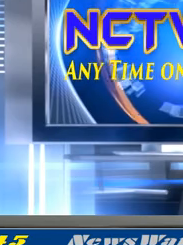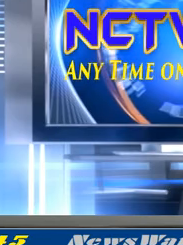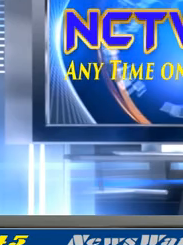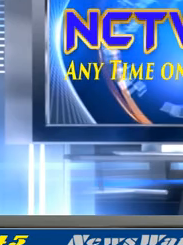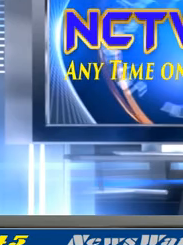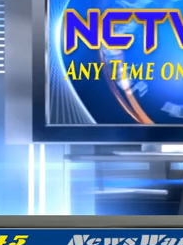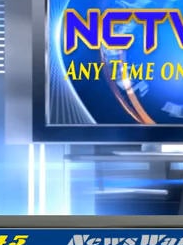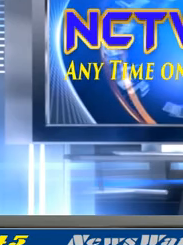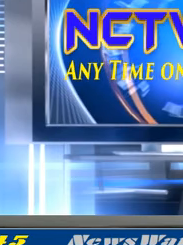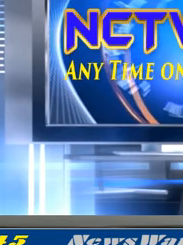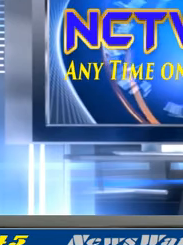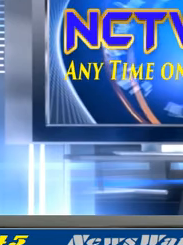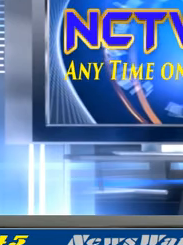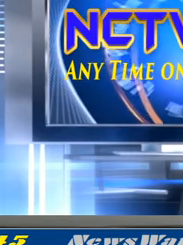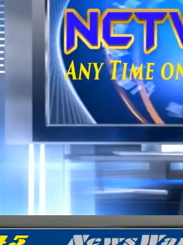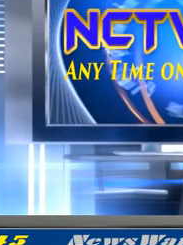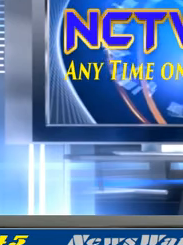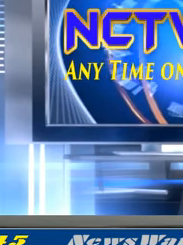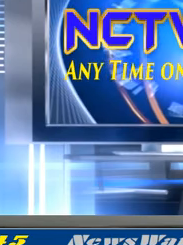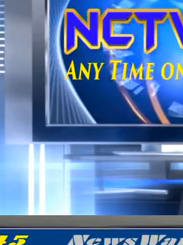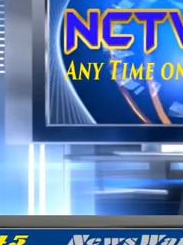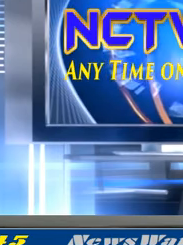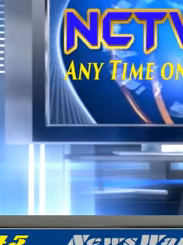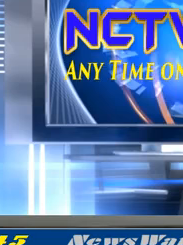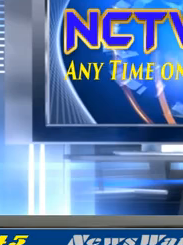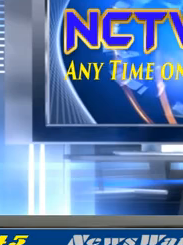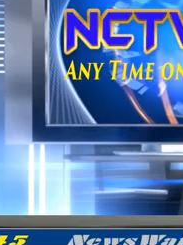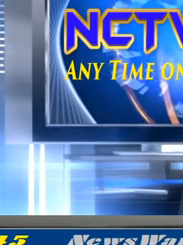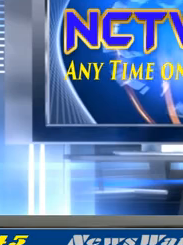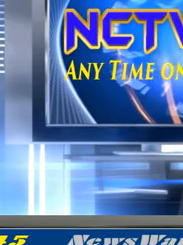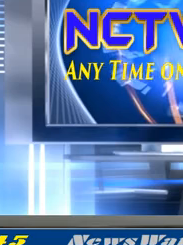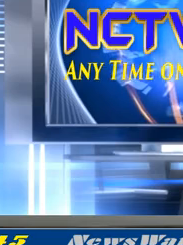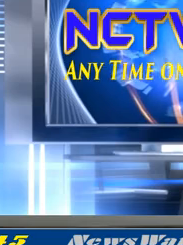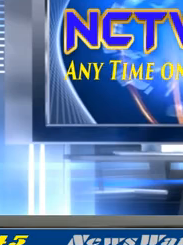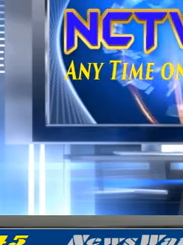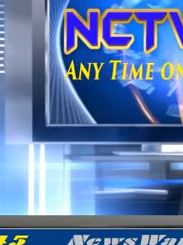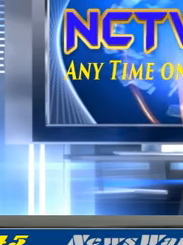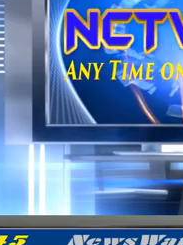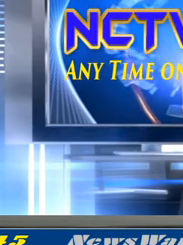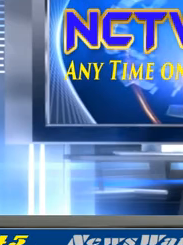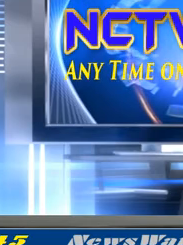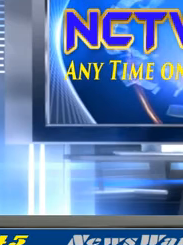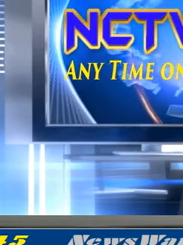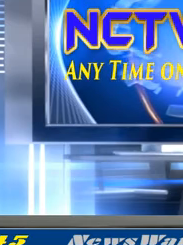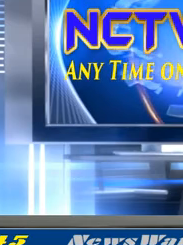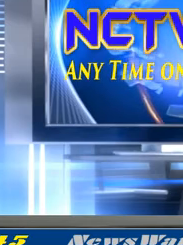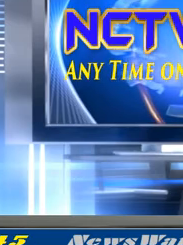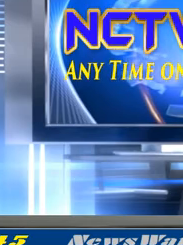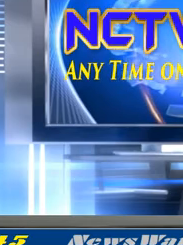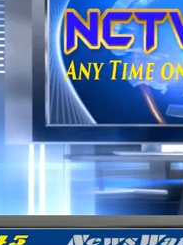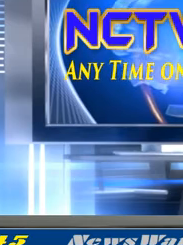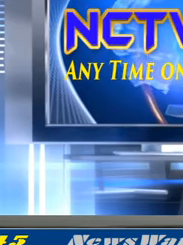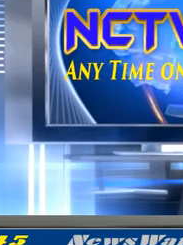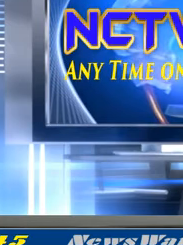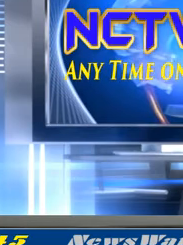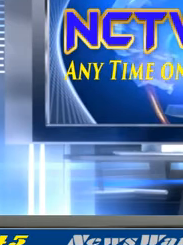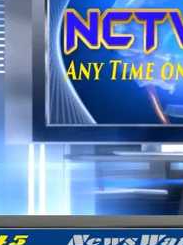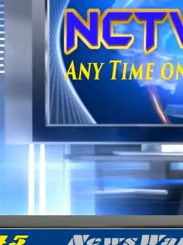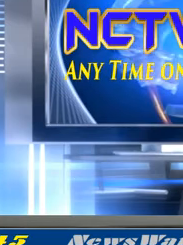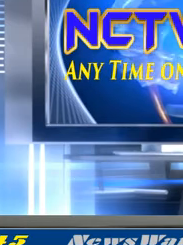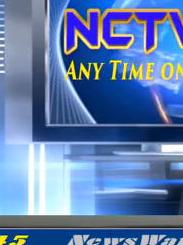as he talked with NCTV45 and other reporters. He said he would veto, and he